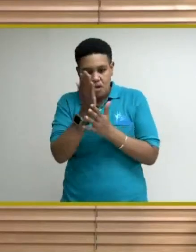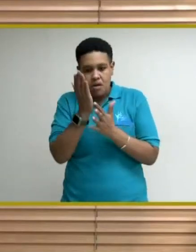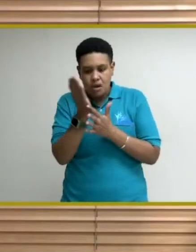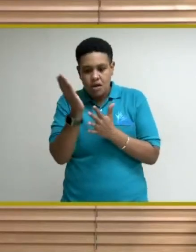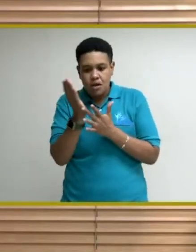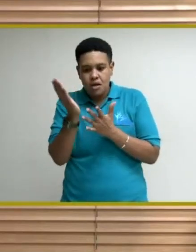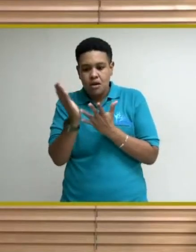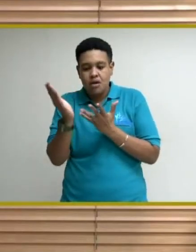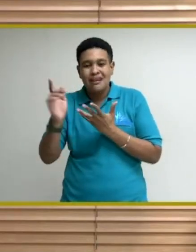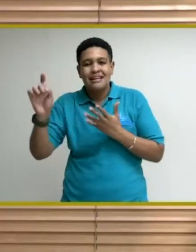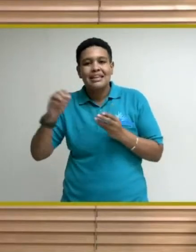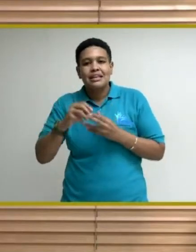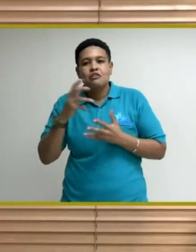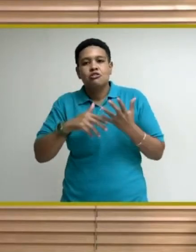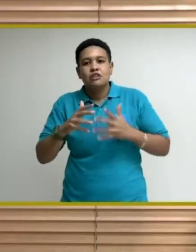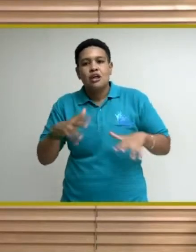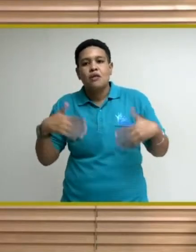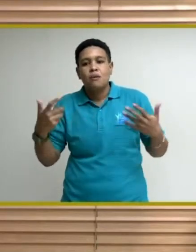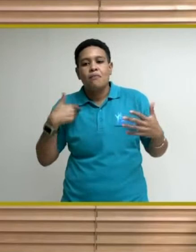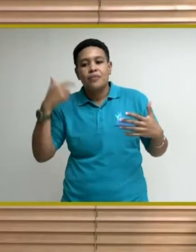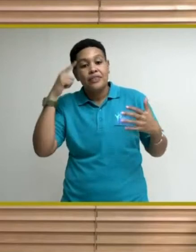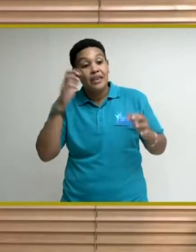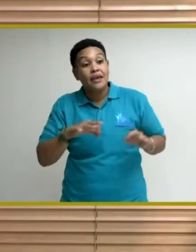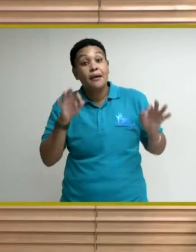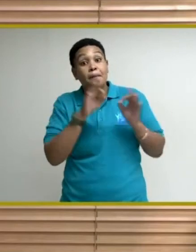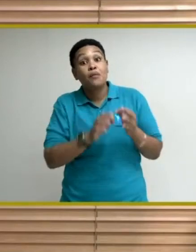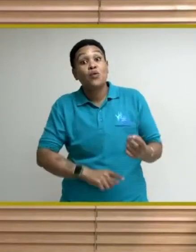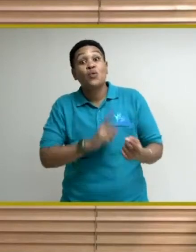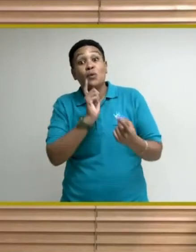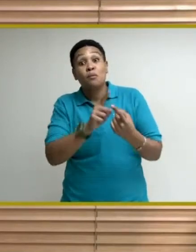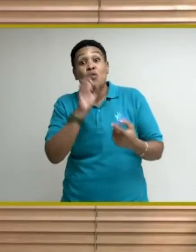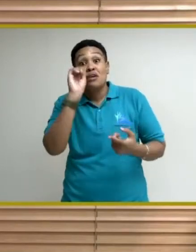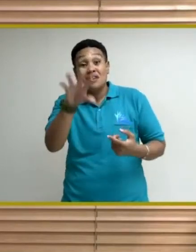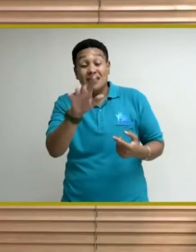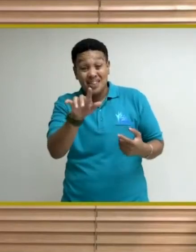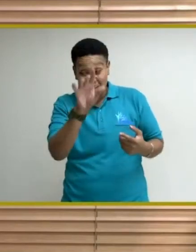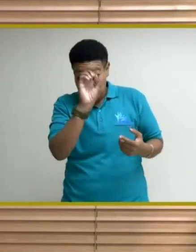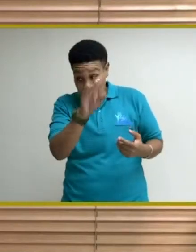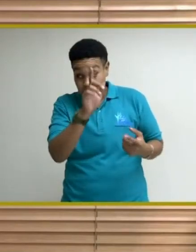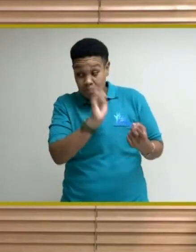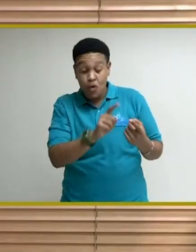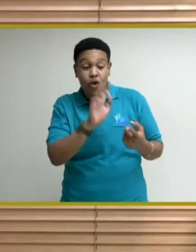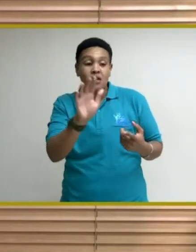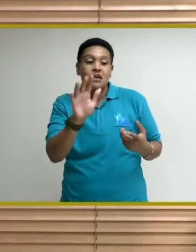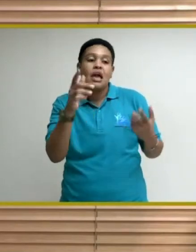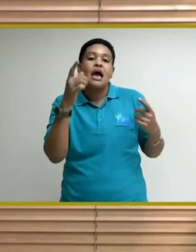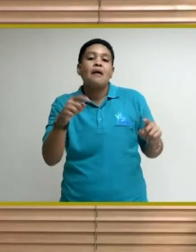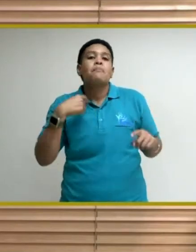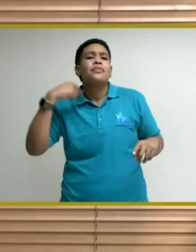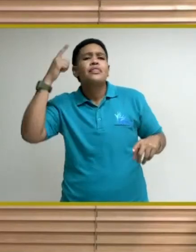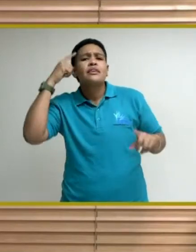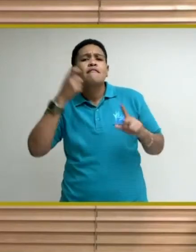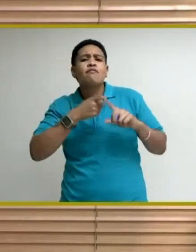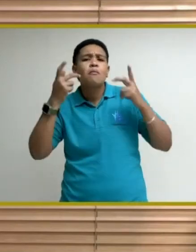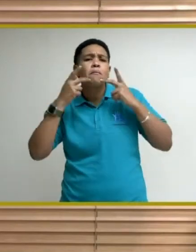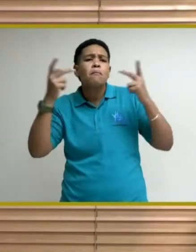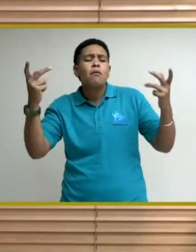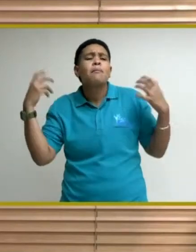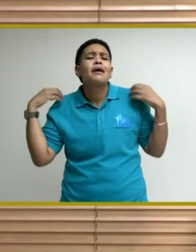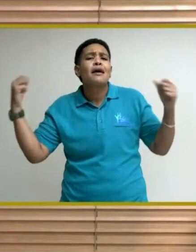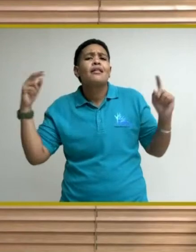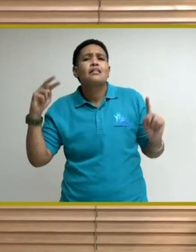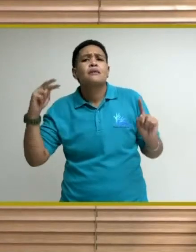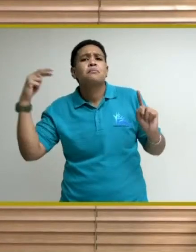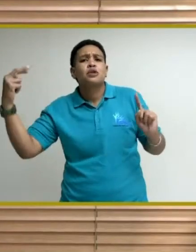within the society. And I think that's an important point to make. In making that point, I think from a public health